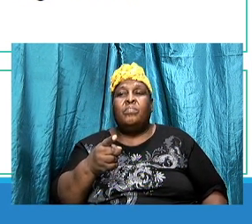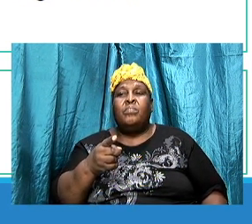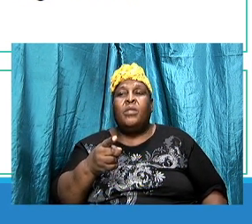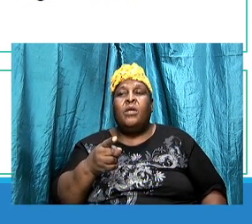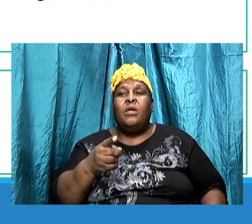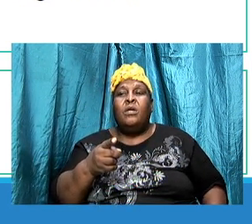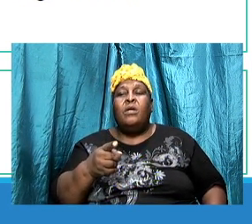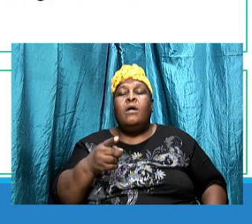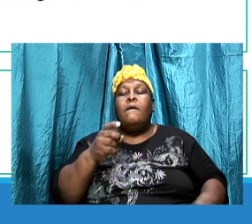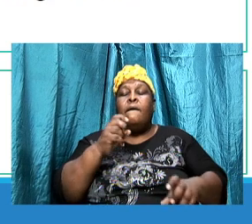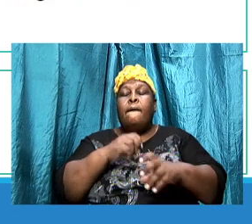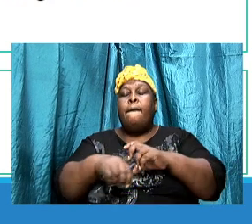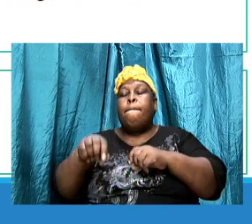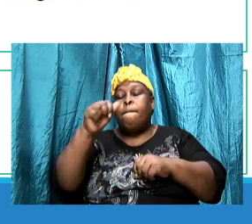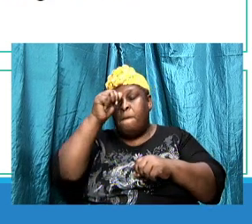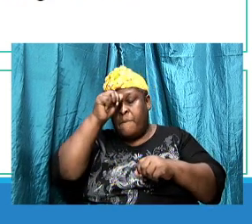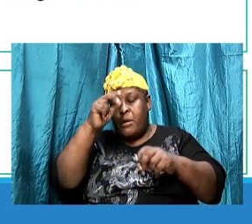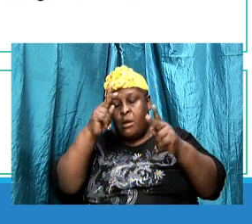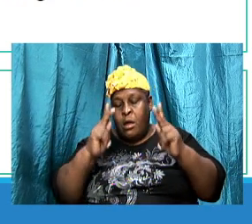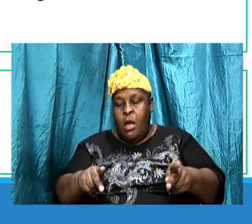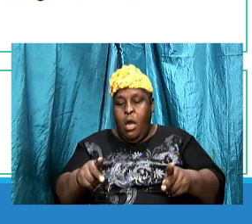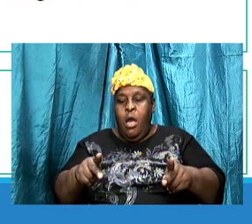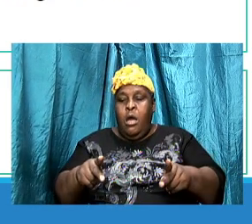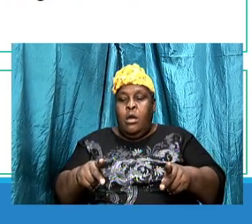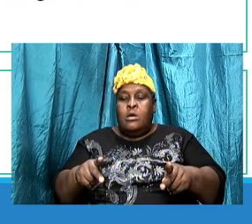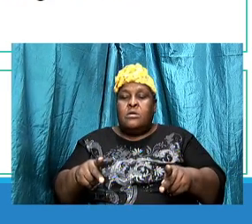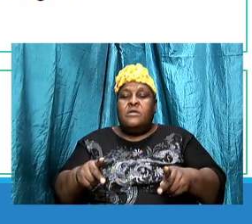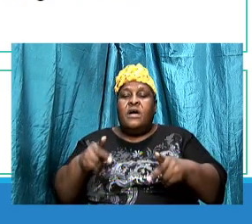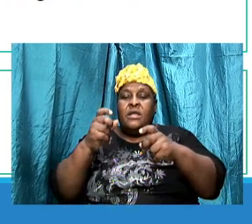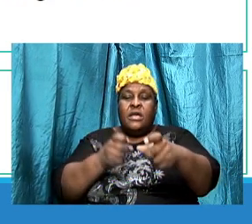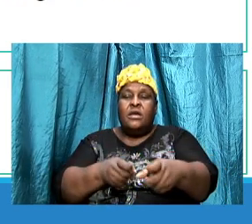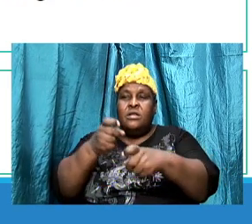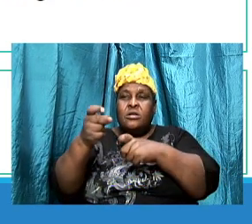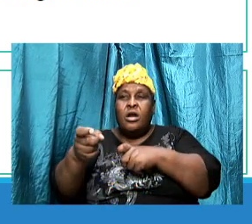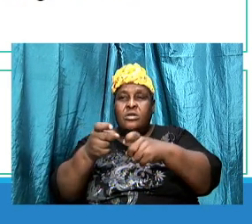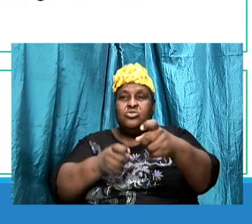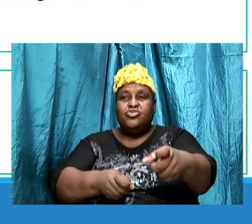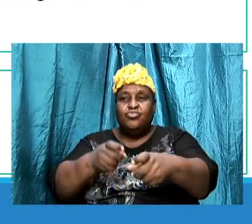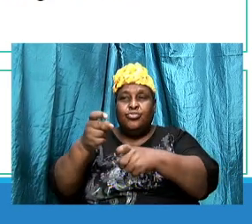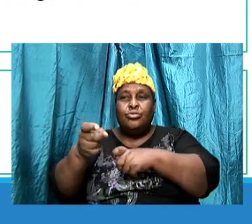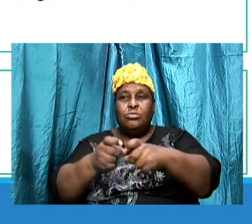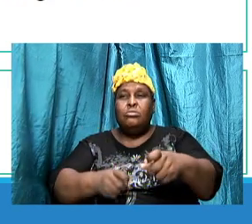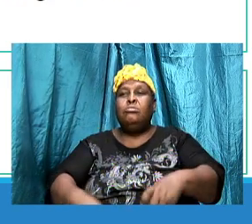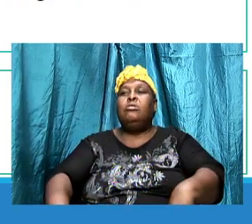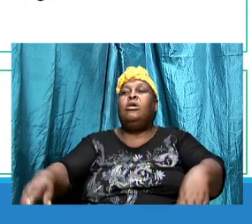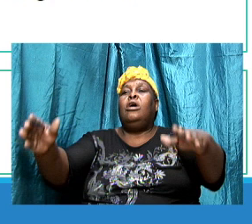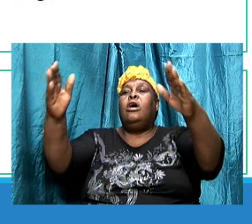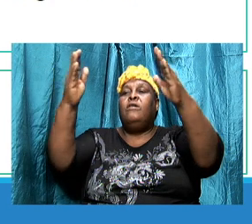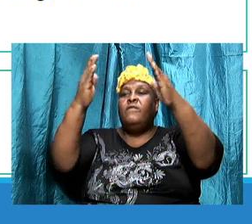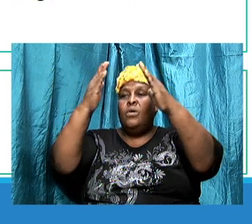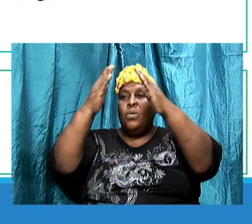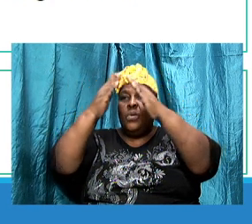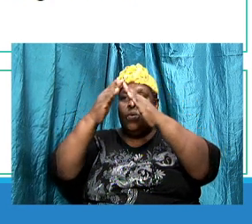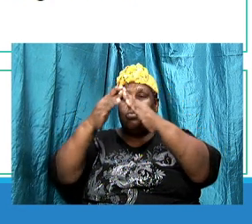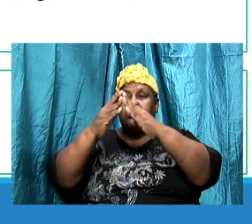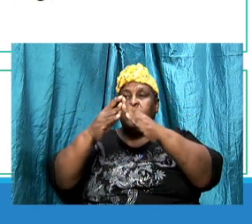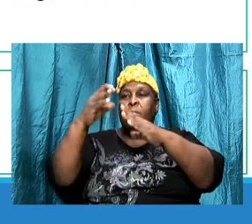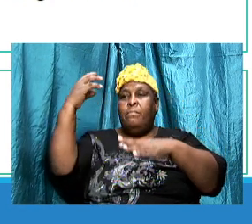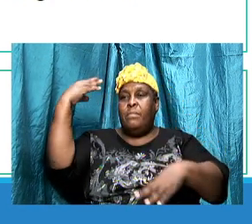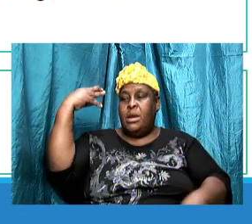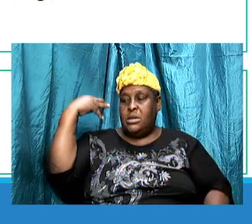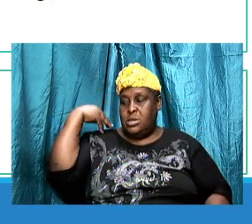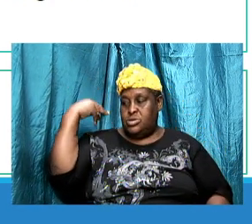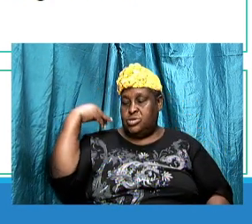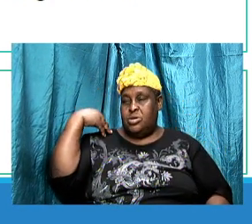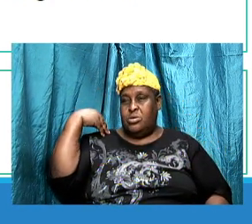been in charge of the storehouse. So if a household has a, you know, a farm, and then